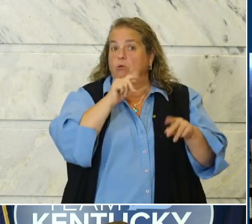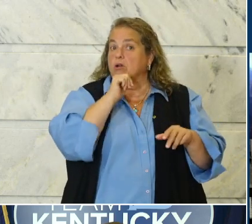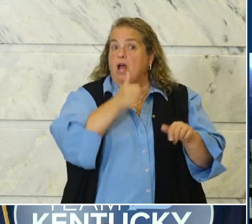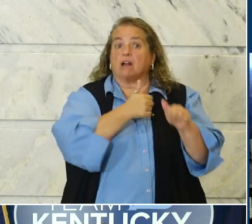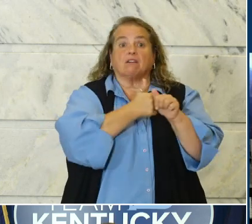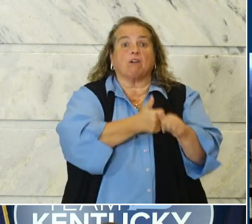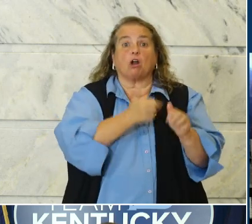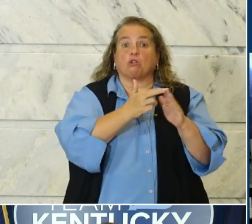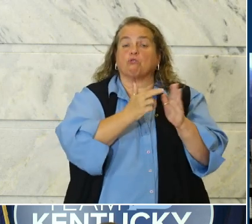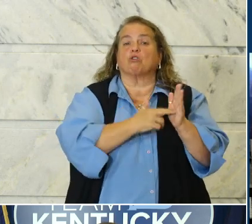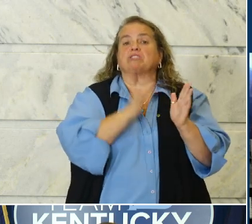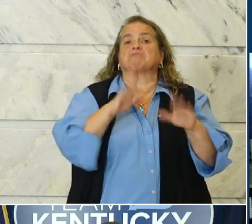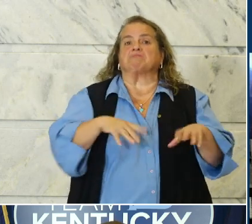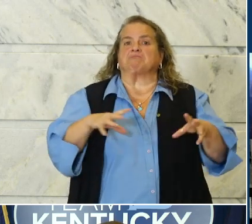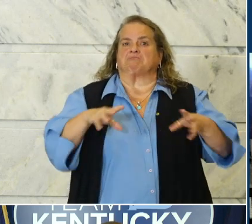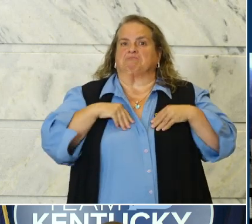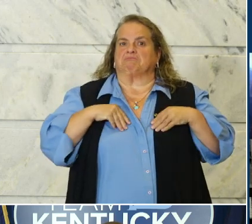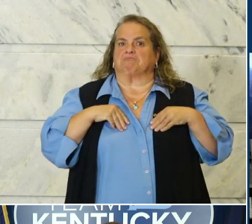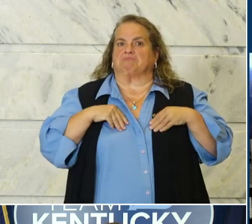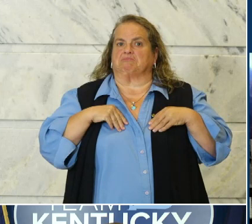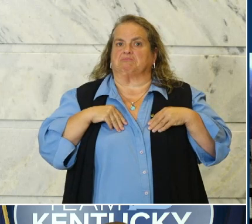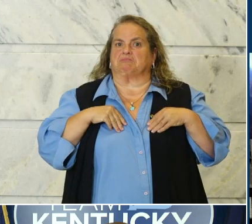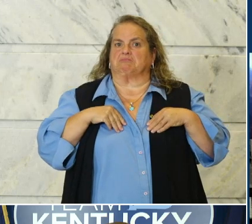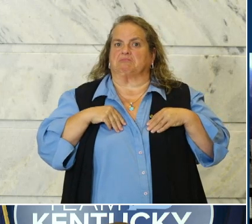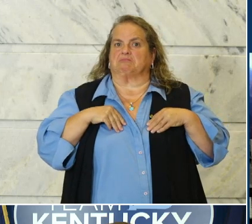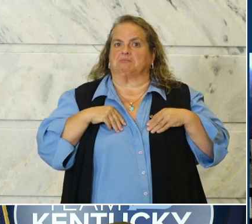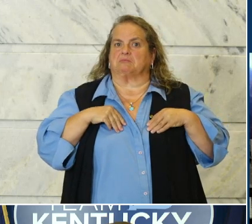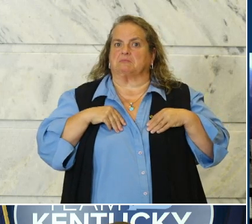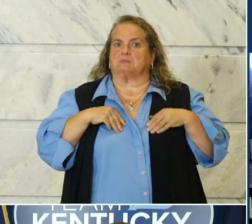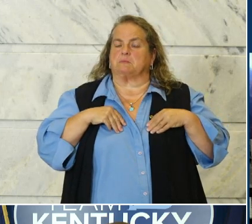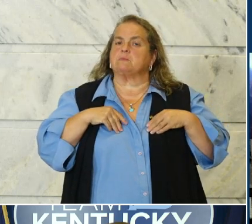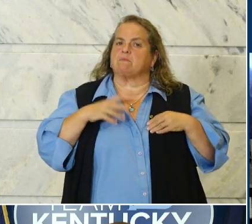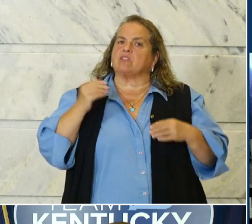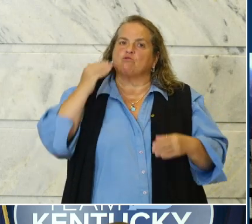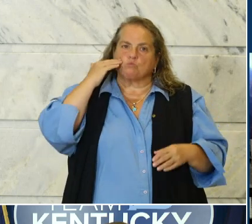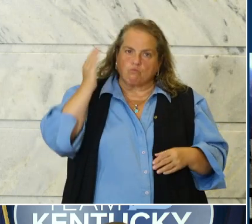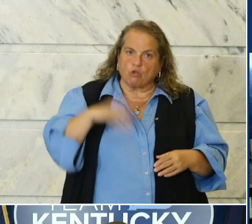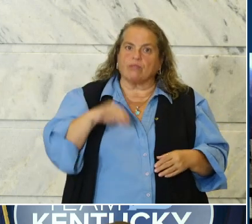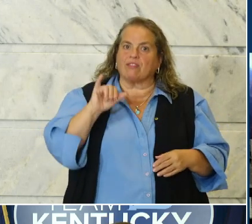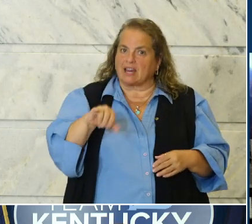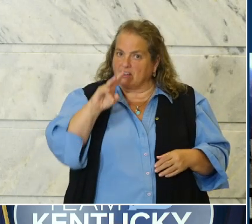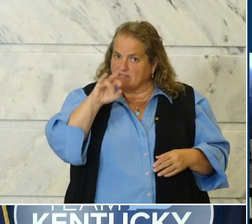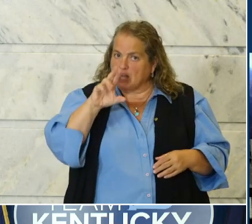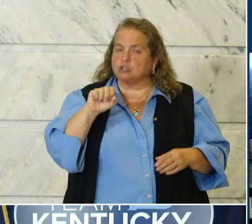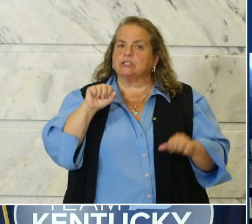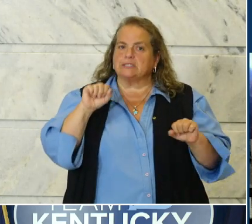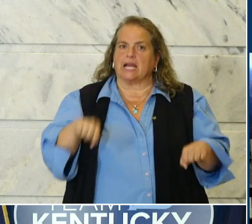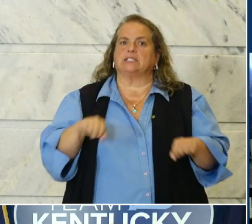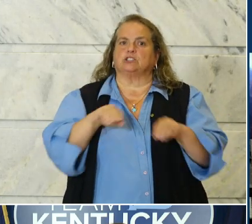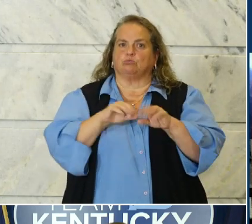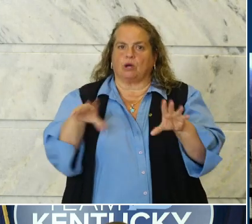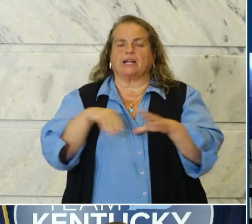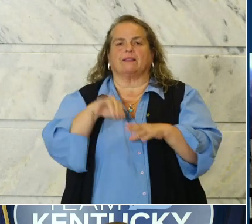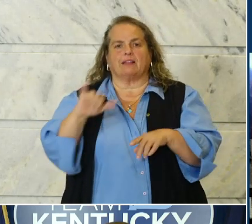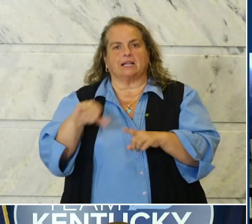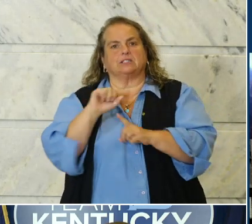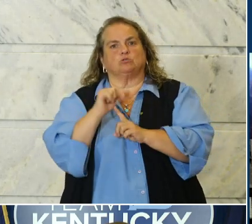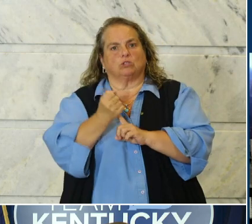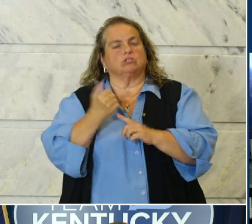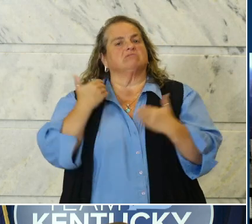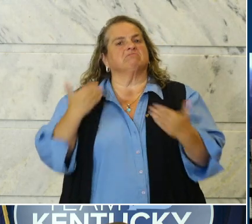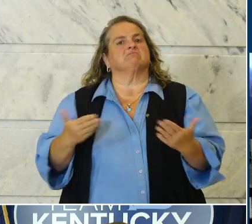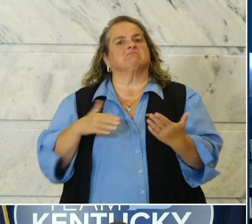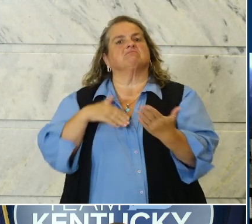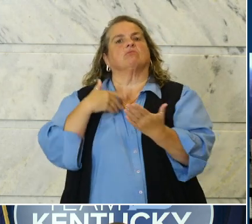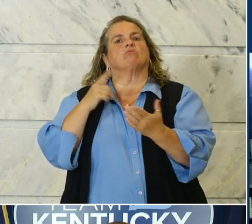the regulations, and I'm certain, know that the virus can and should be spreading in that situation, but go